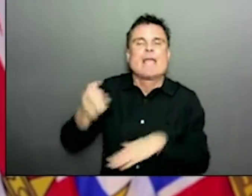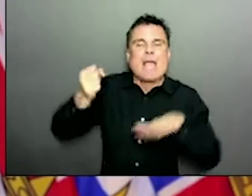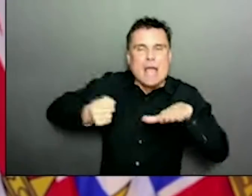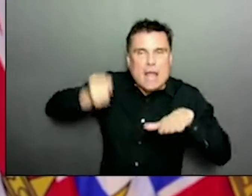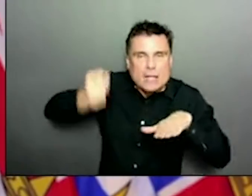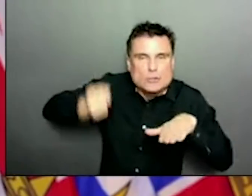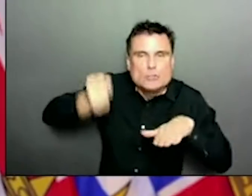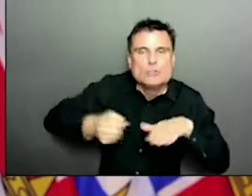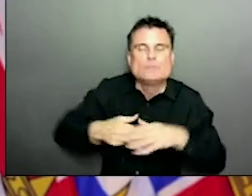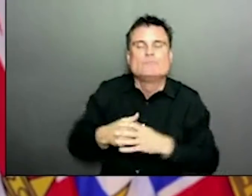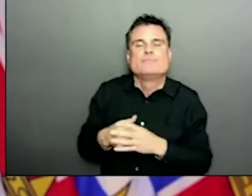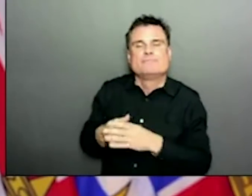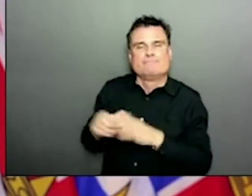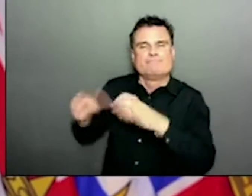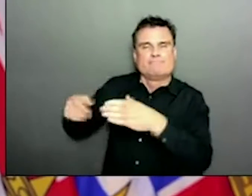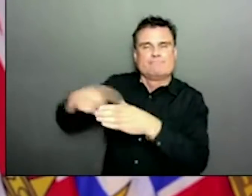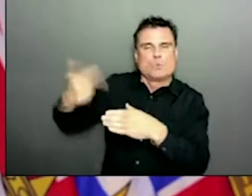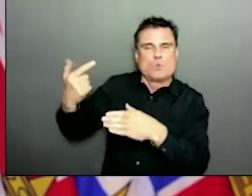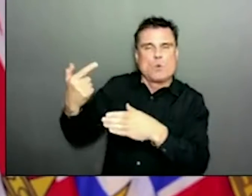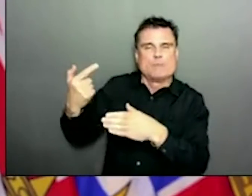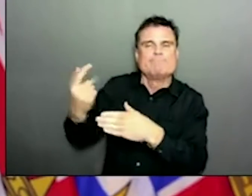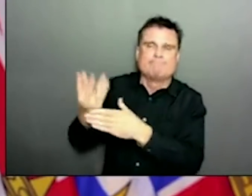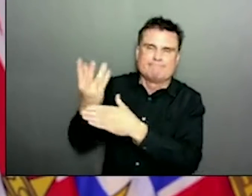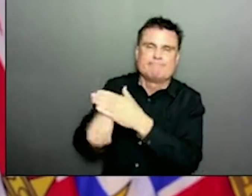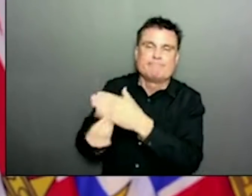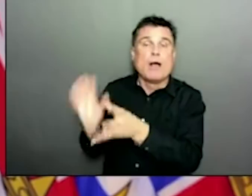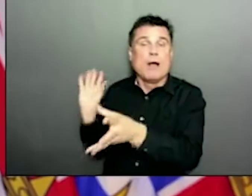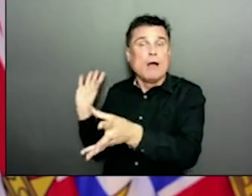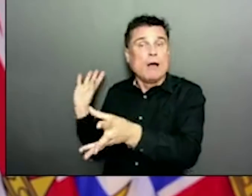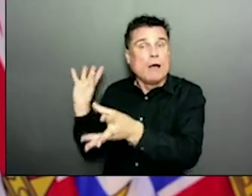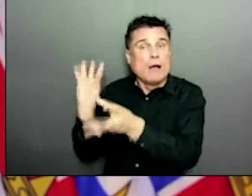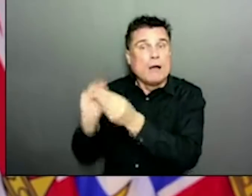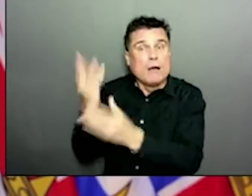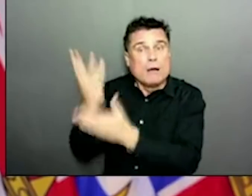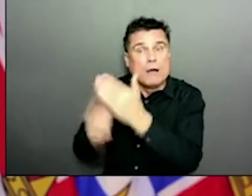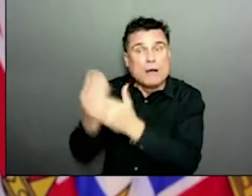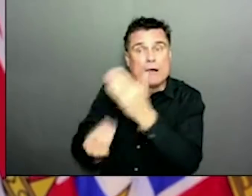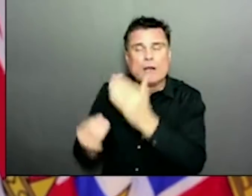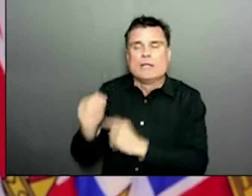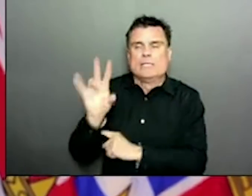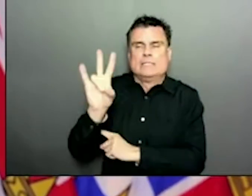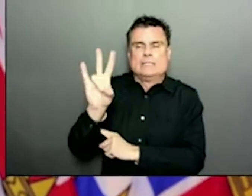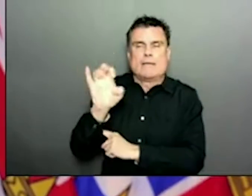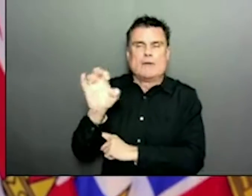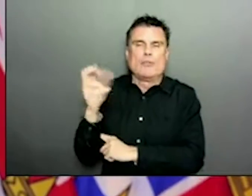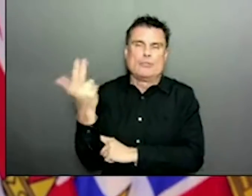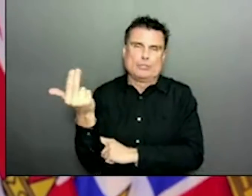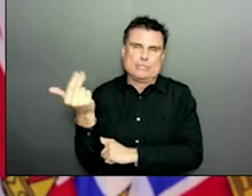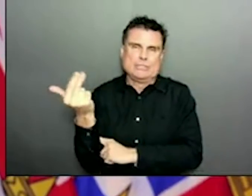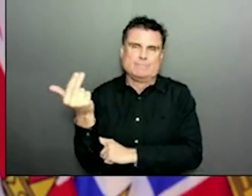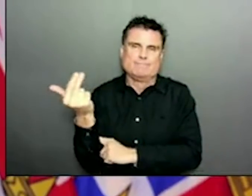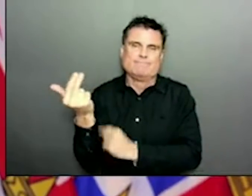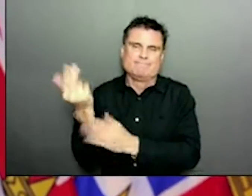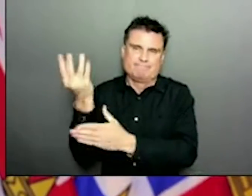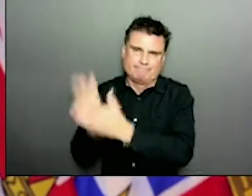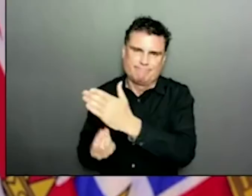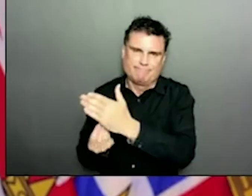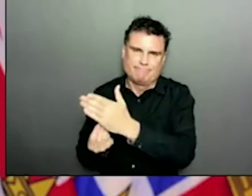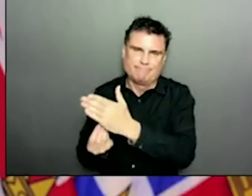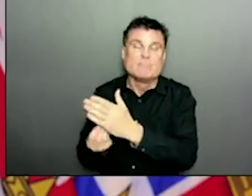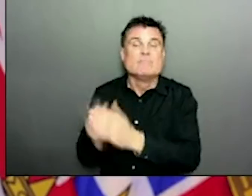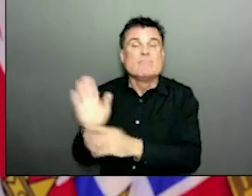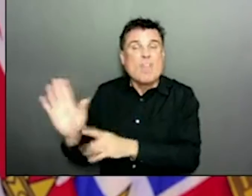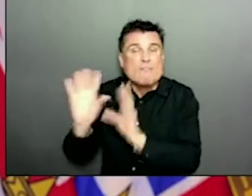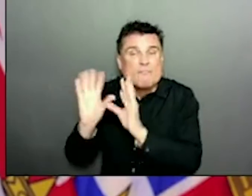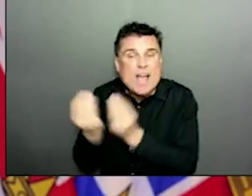British Columbia to 713. My condolences go to the families, to your care